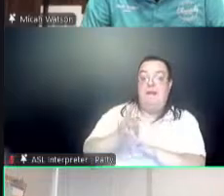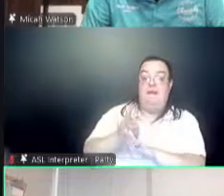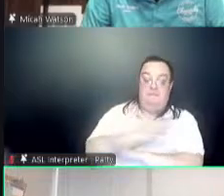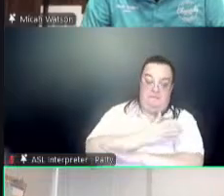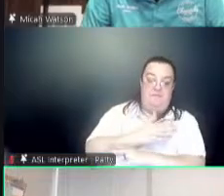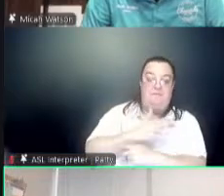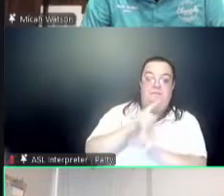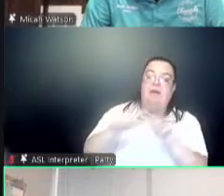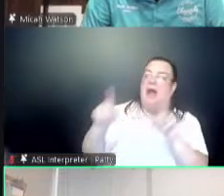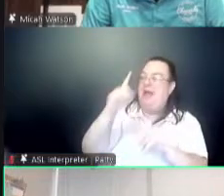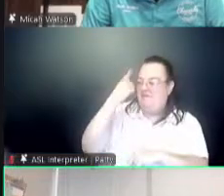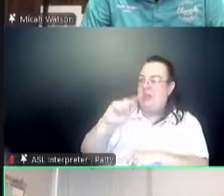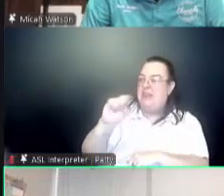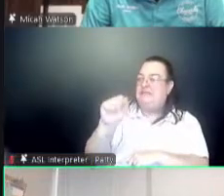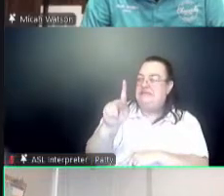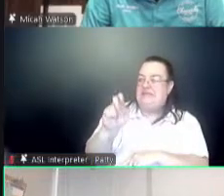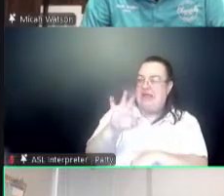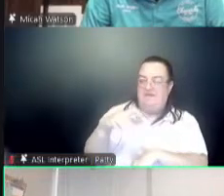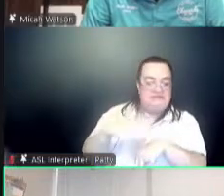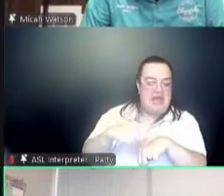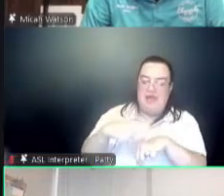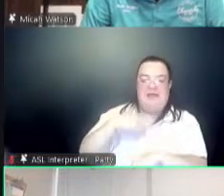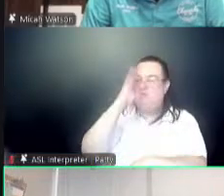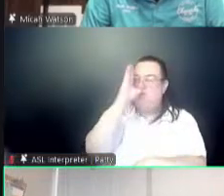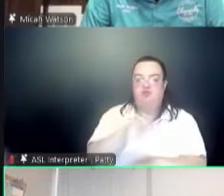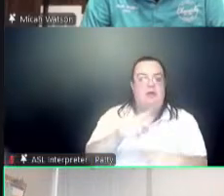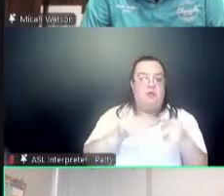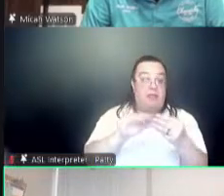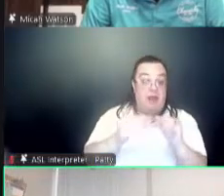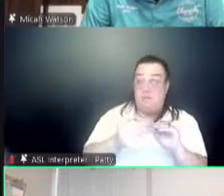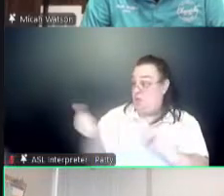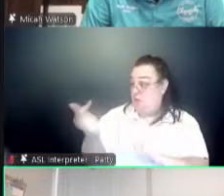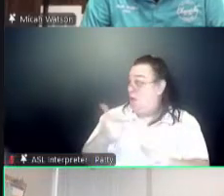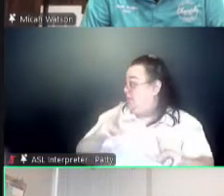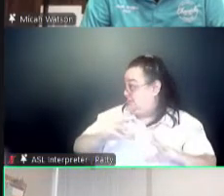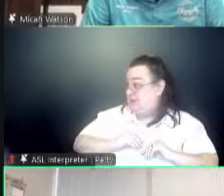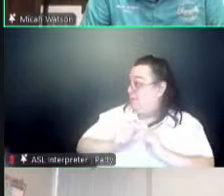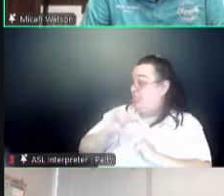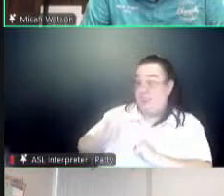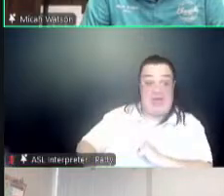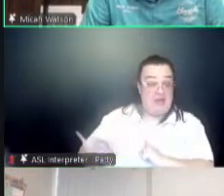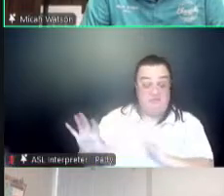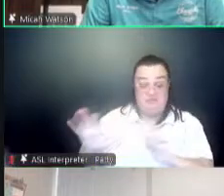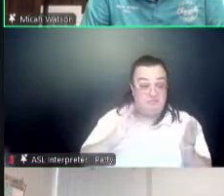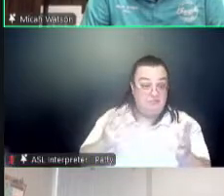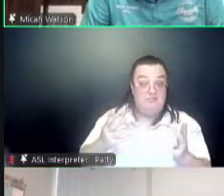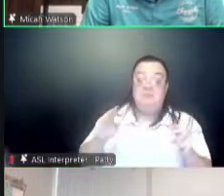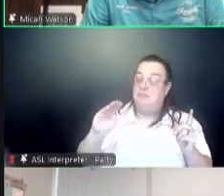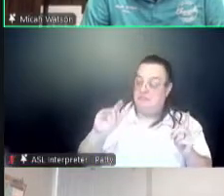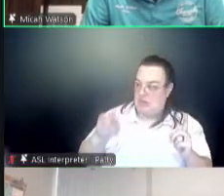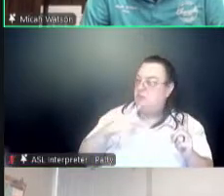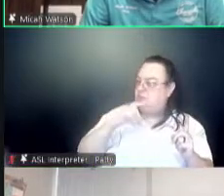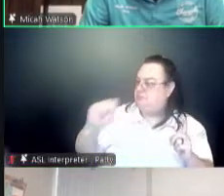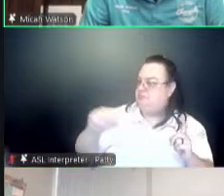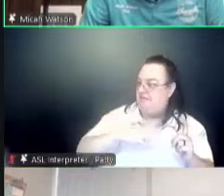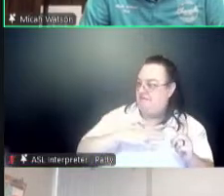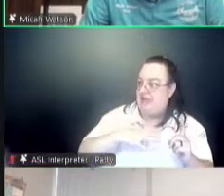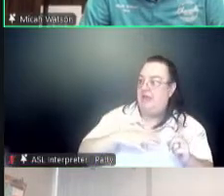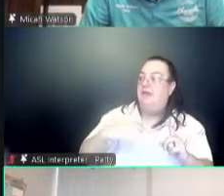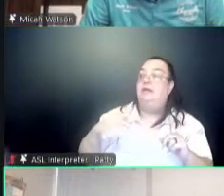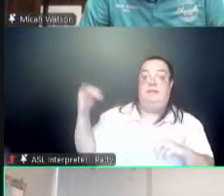of time, I'm just going to go straight to the numbers. Everybody okay with that? Yeah. Shake. Okay, cool.